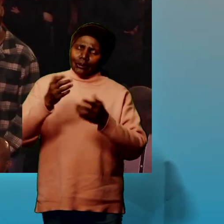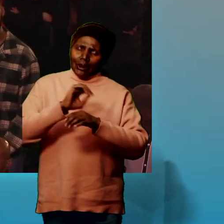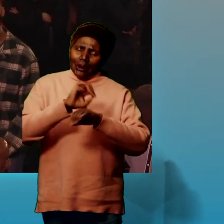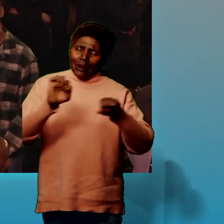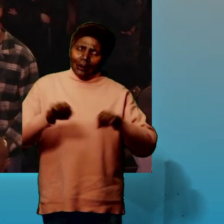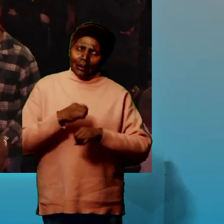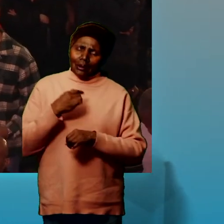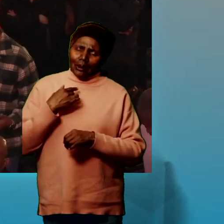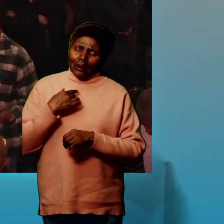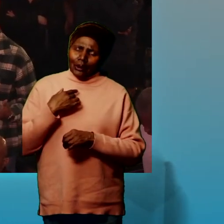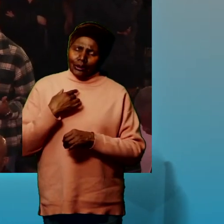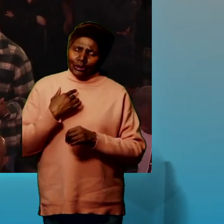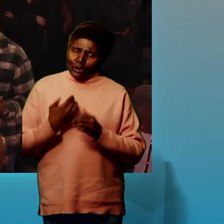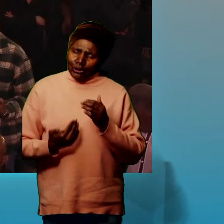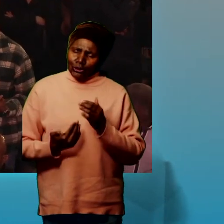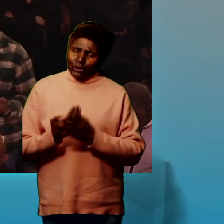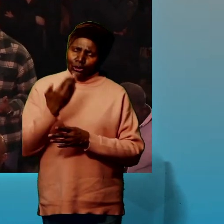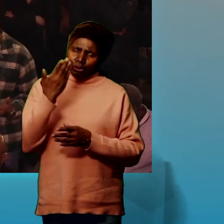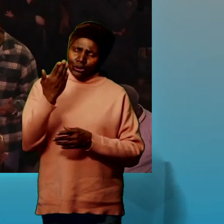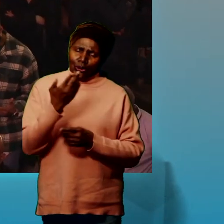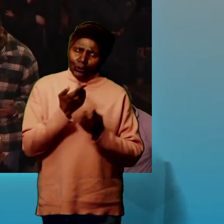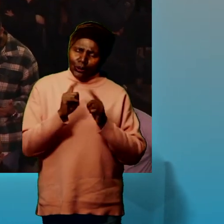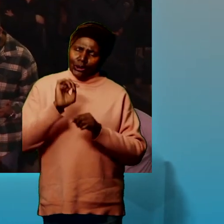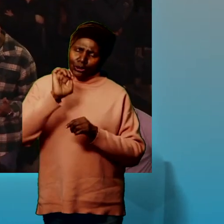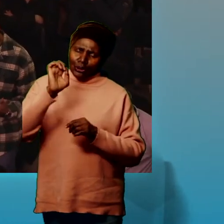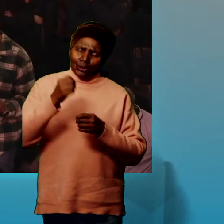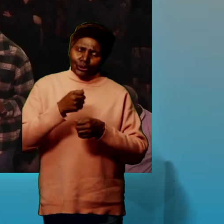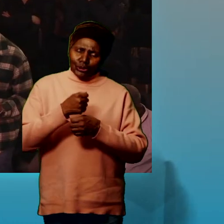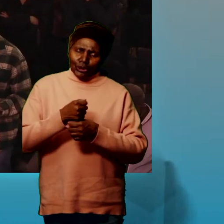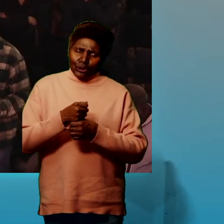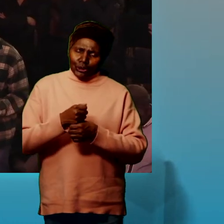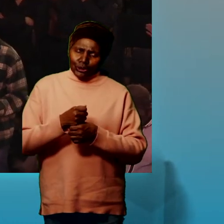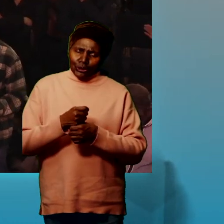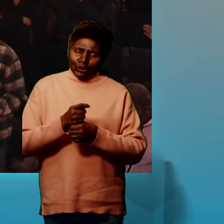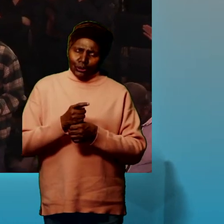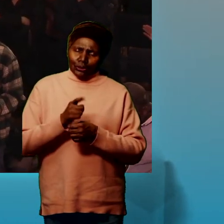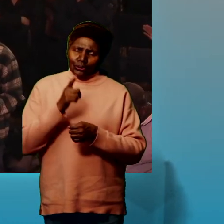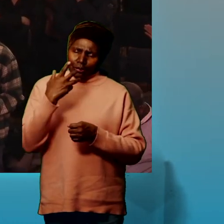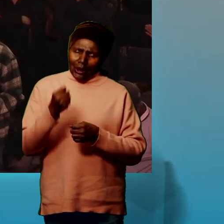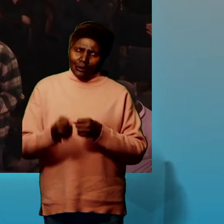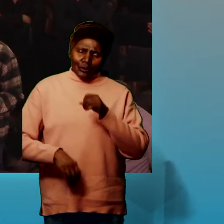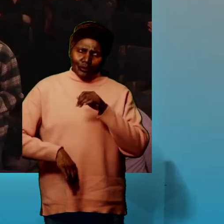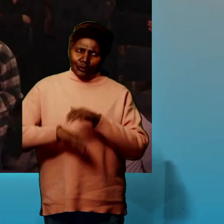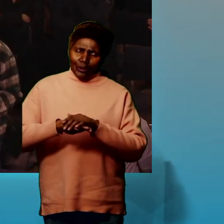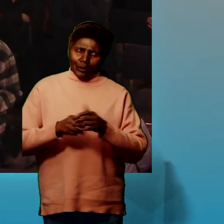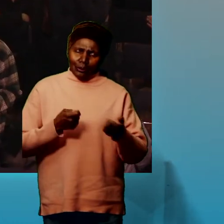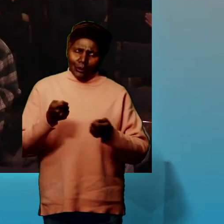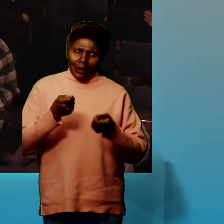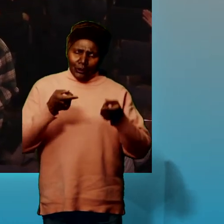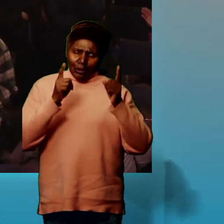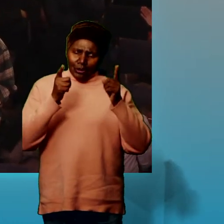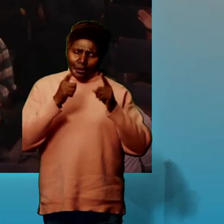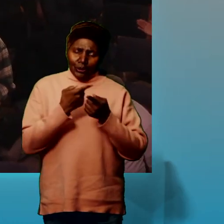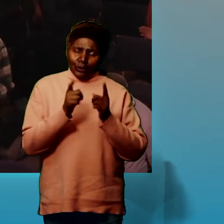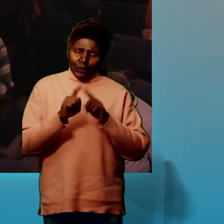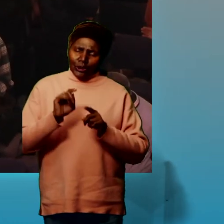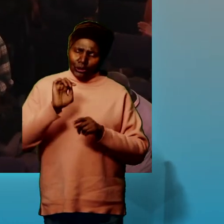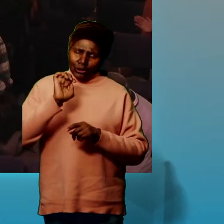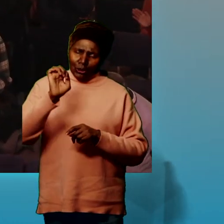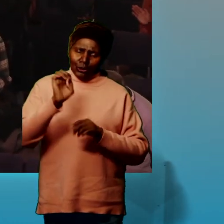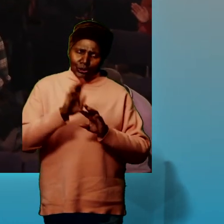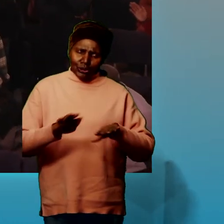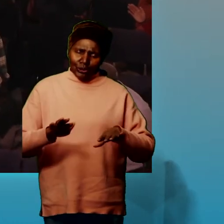say, Lord, we're your church. Lord, do what you want with us, Lord. Lord, we're your ones. We're your vessels. We're your servants, Lord